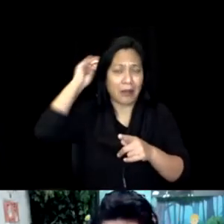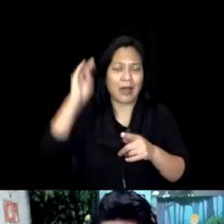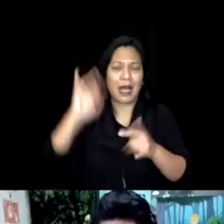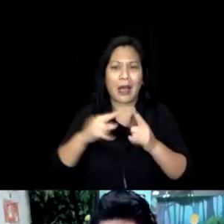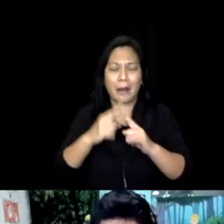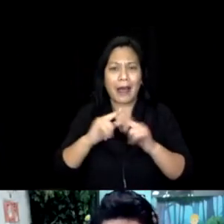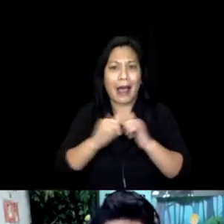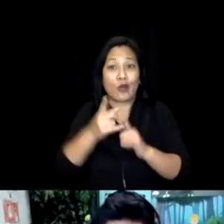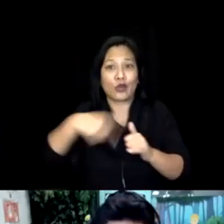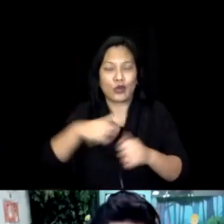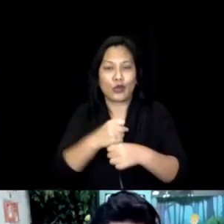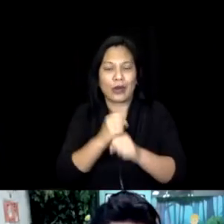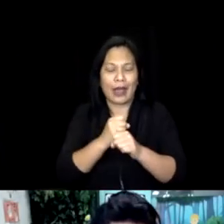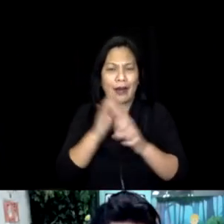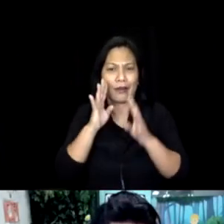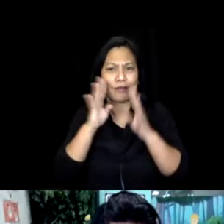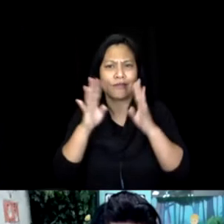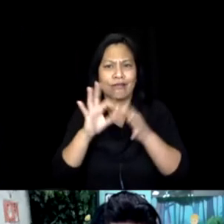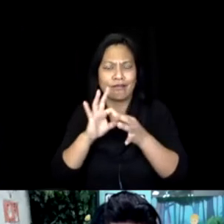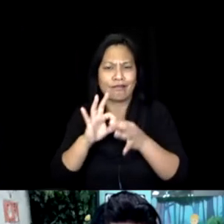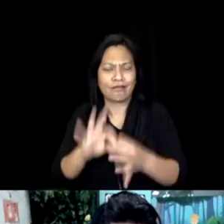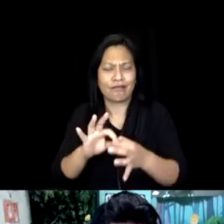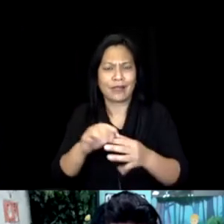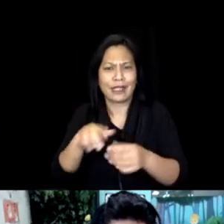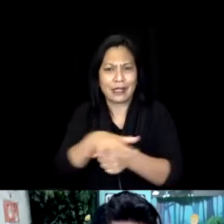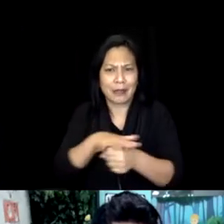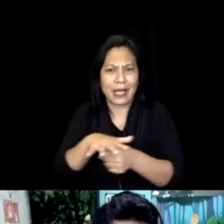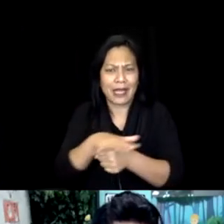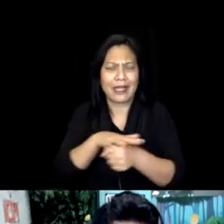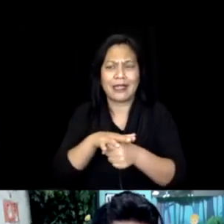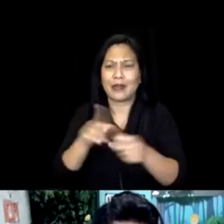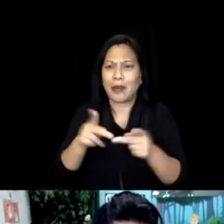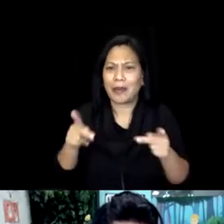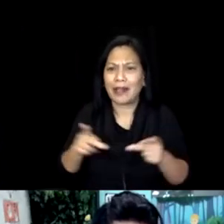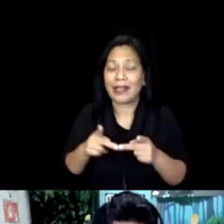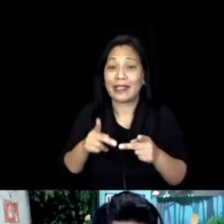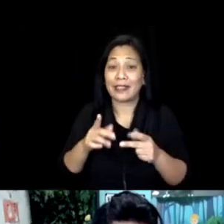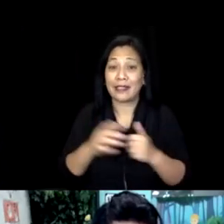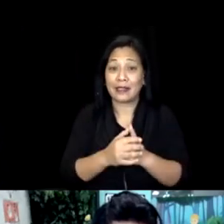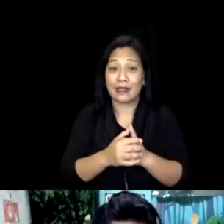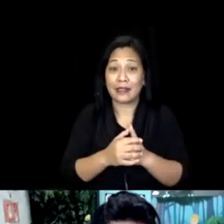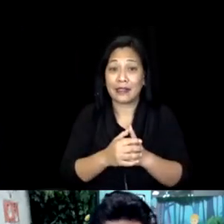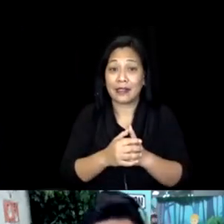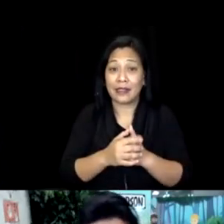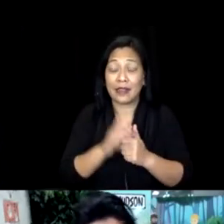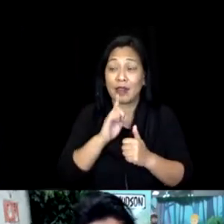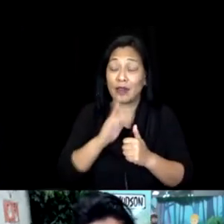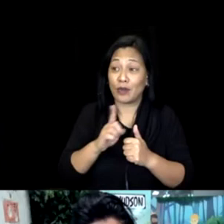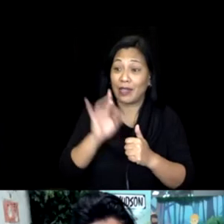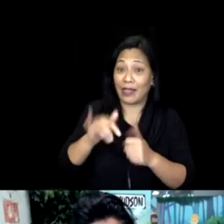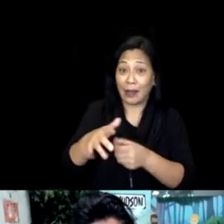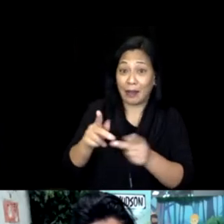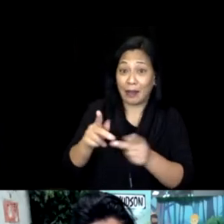of such site-specific stories where the place is really a character and that's so important culturally to either yourself